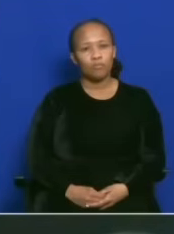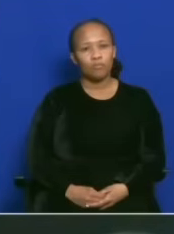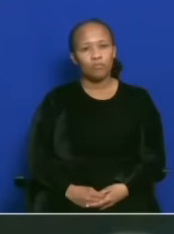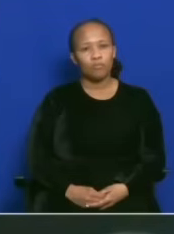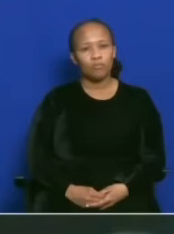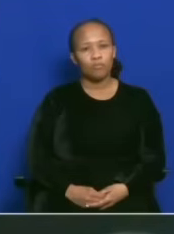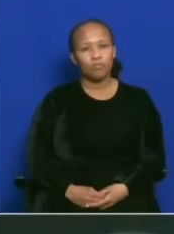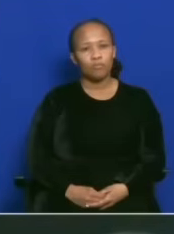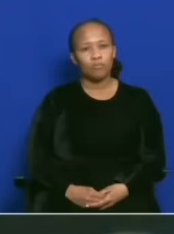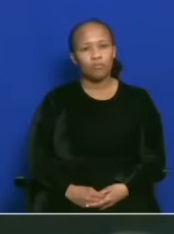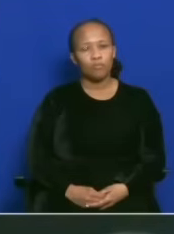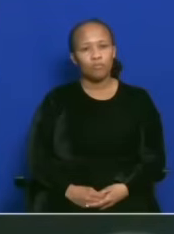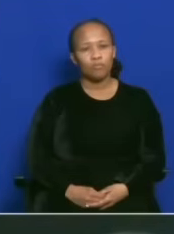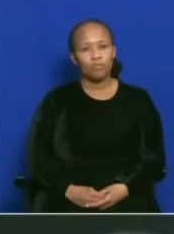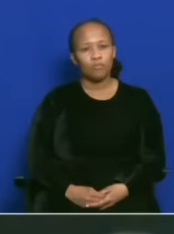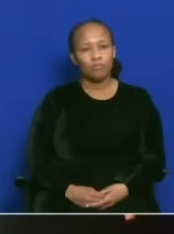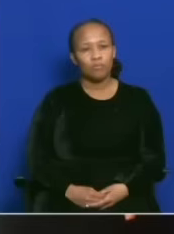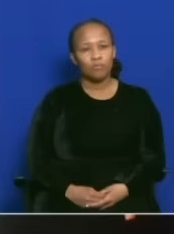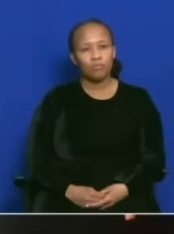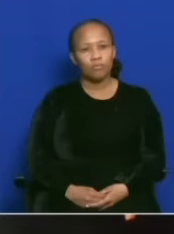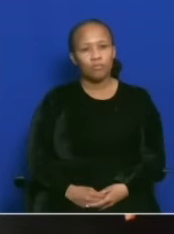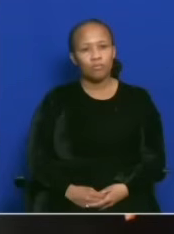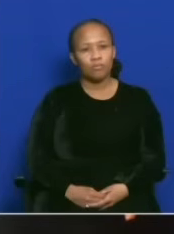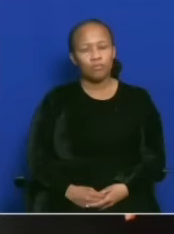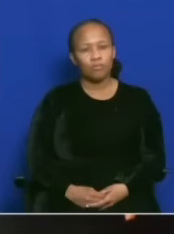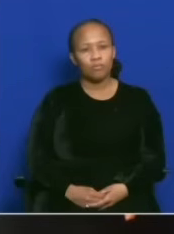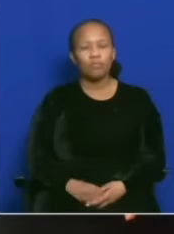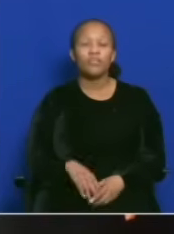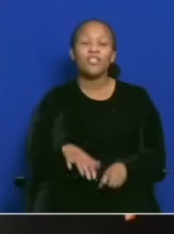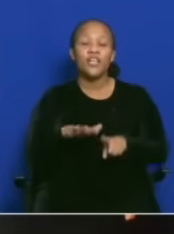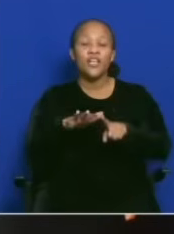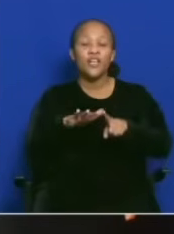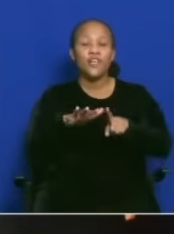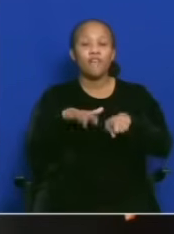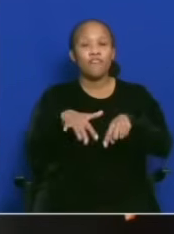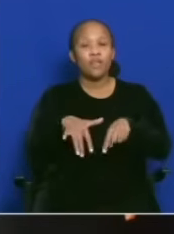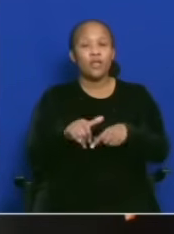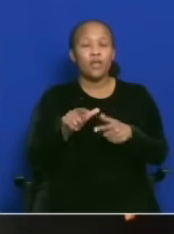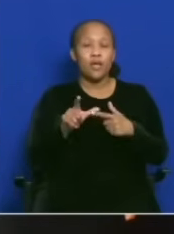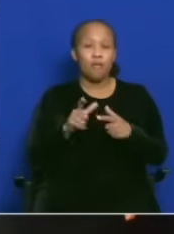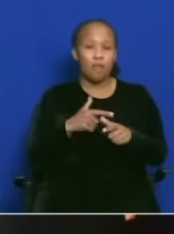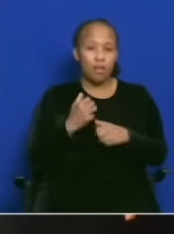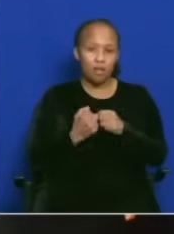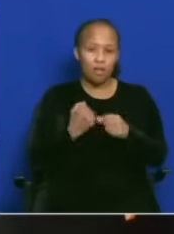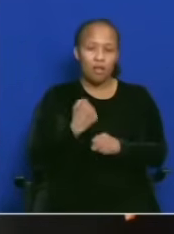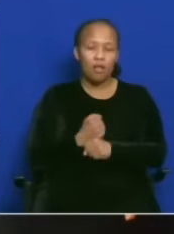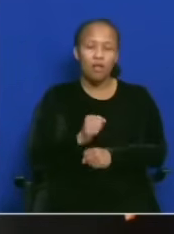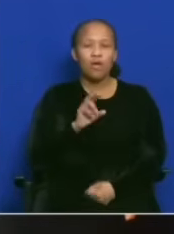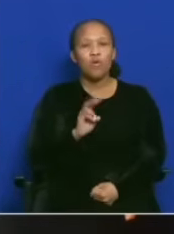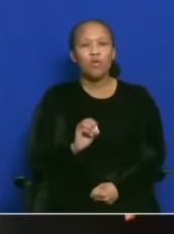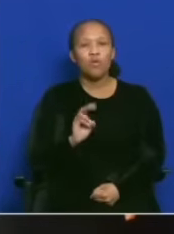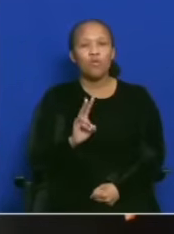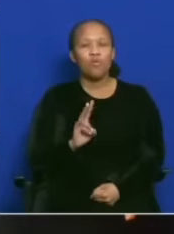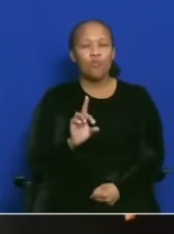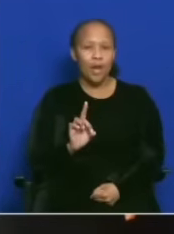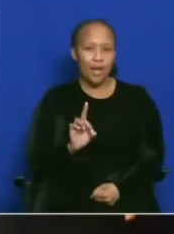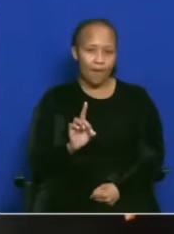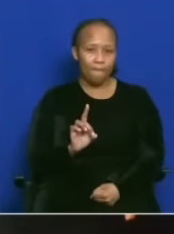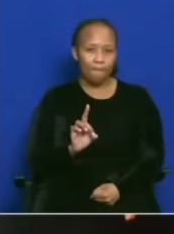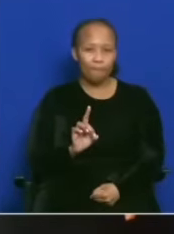And then on 15 April 2021, now, this should be in your bundle, I